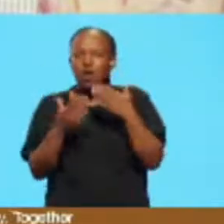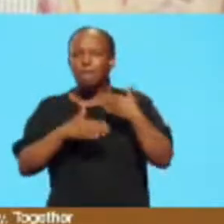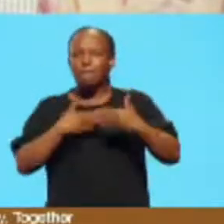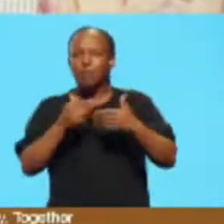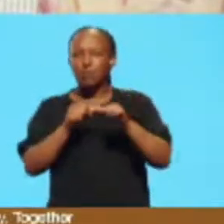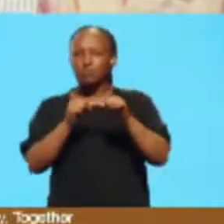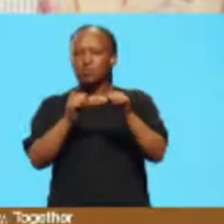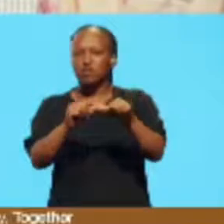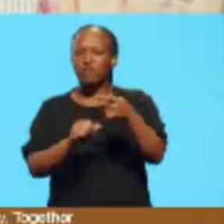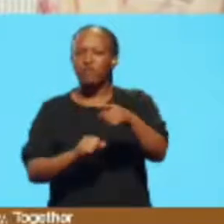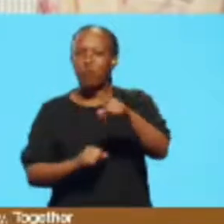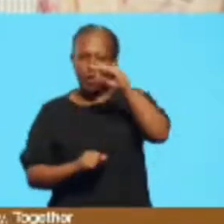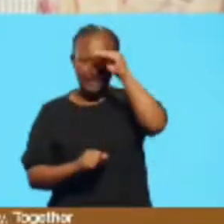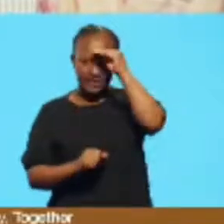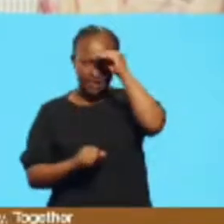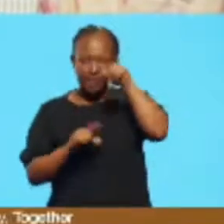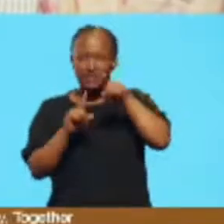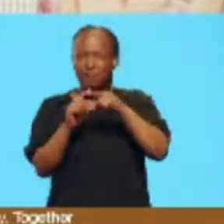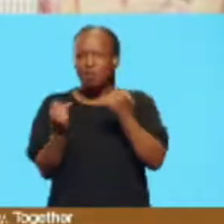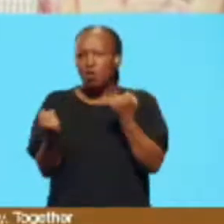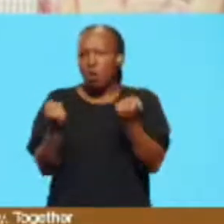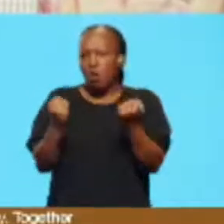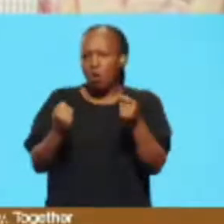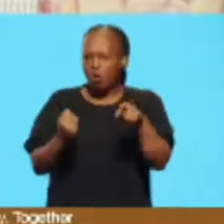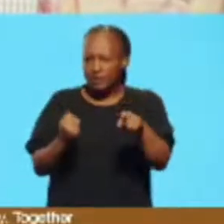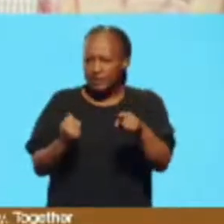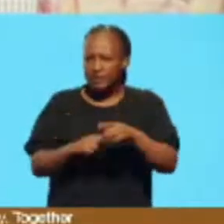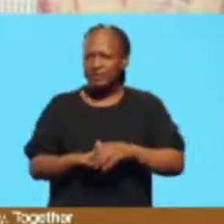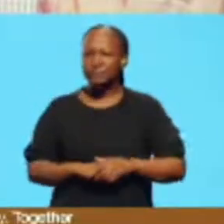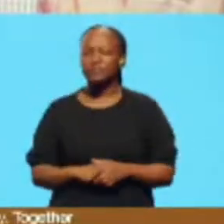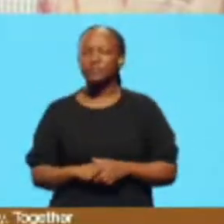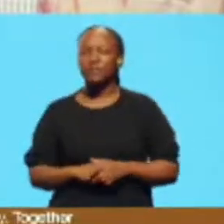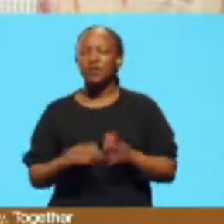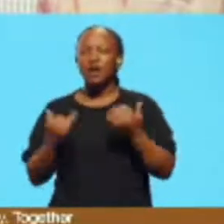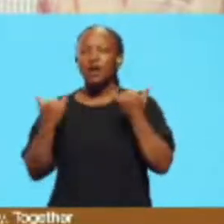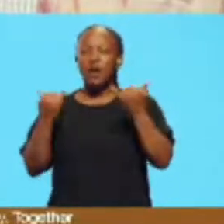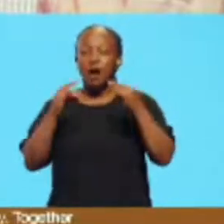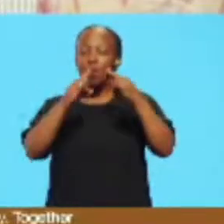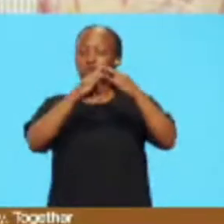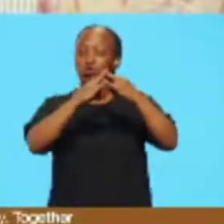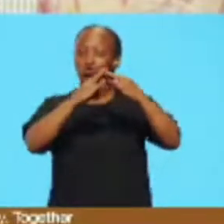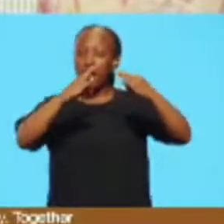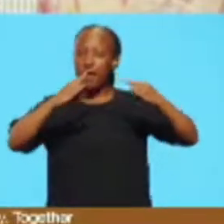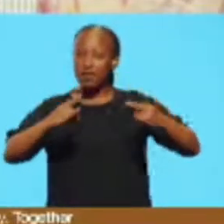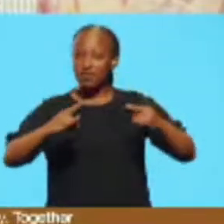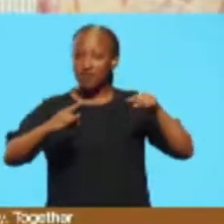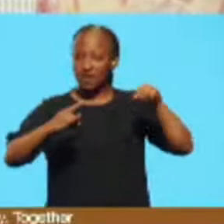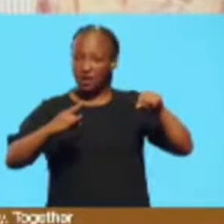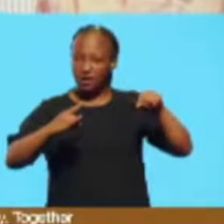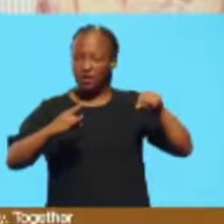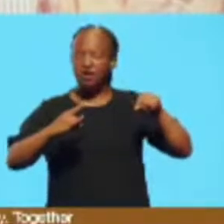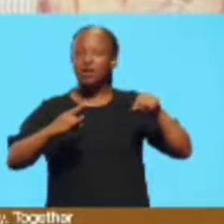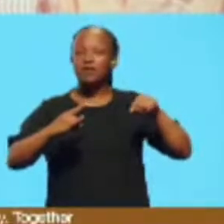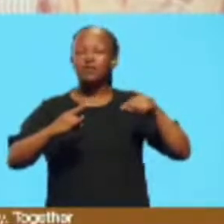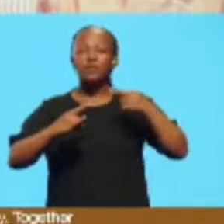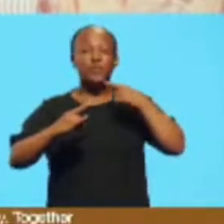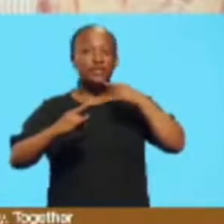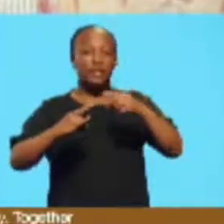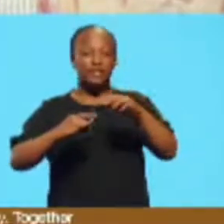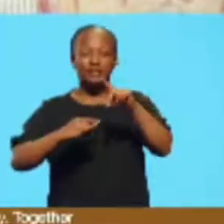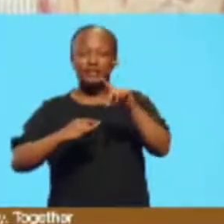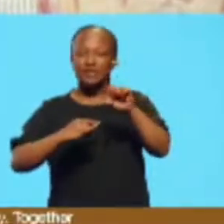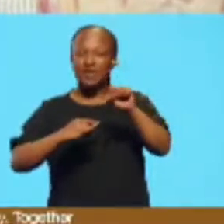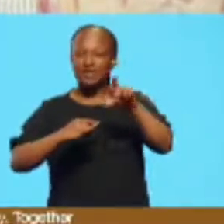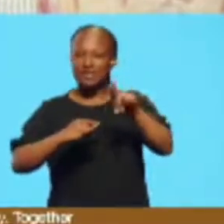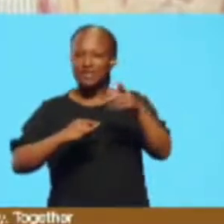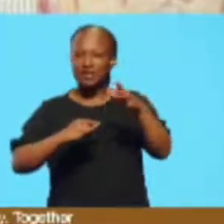or even procedures of court? And then now, in terms of the shelters, I can say DSD accounts